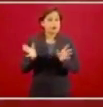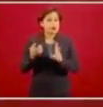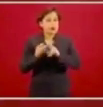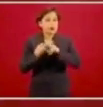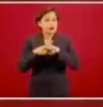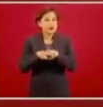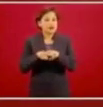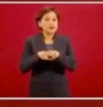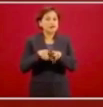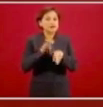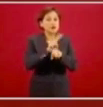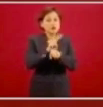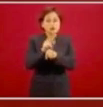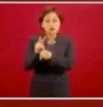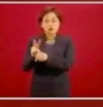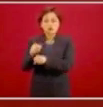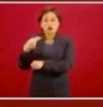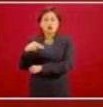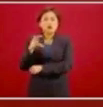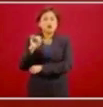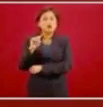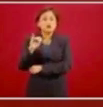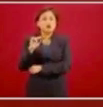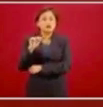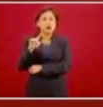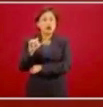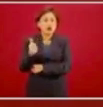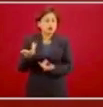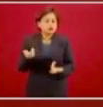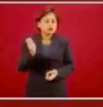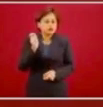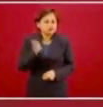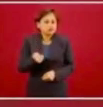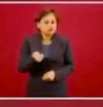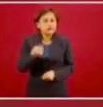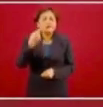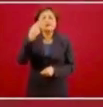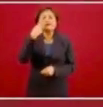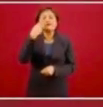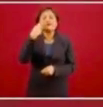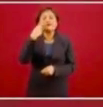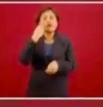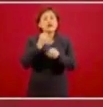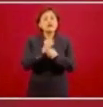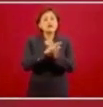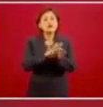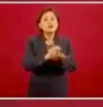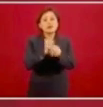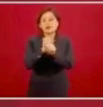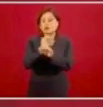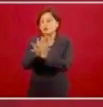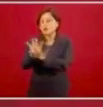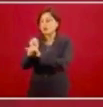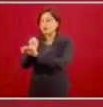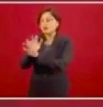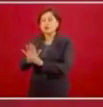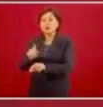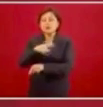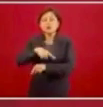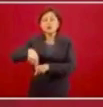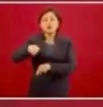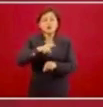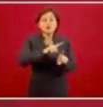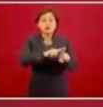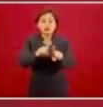we are still monitoring the data and we are still coming up with more specialized